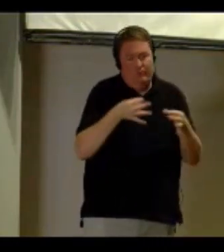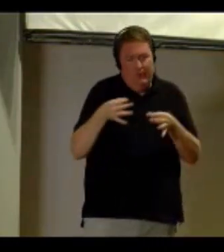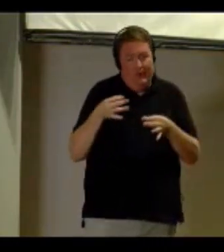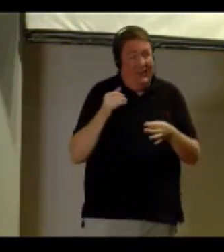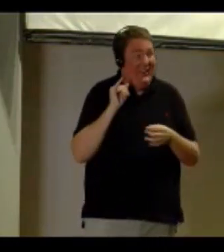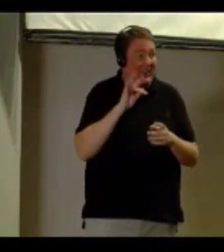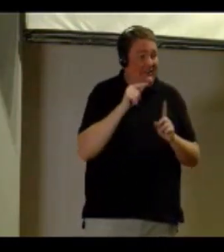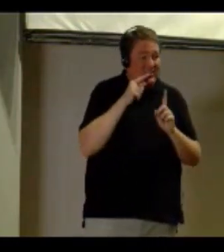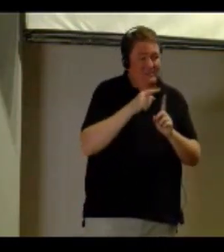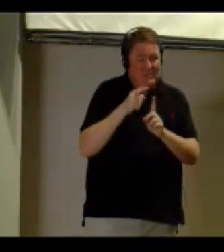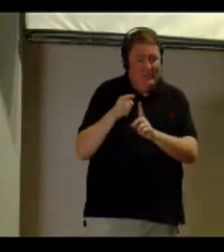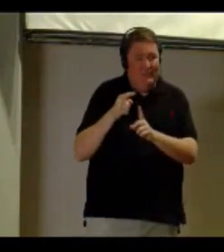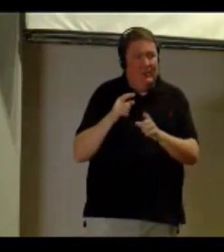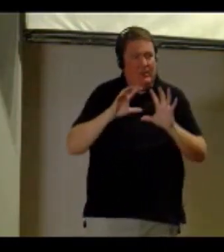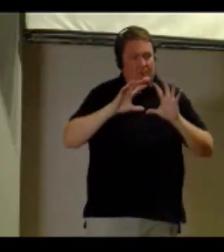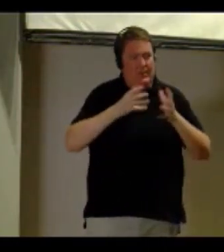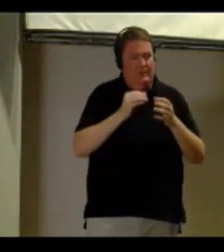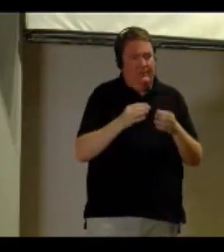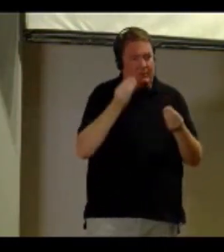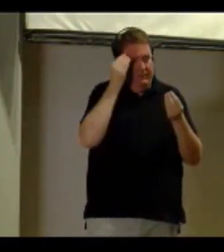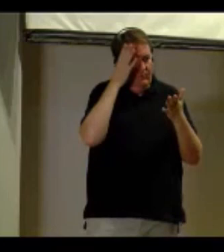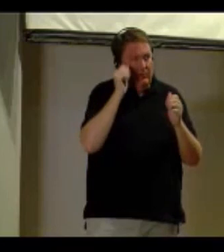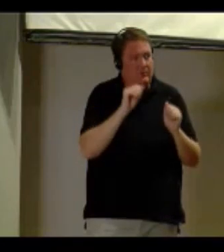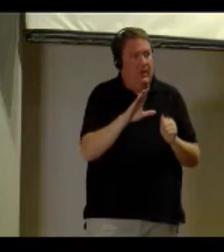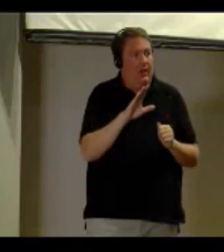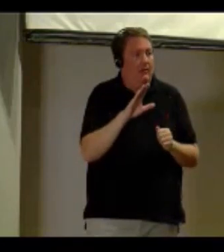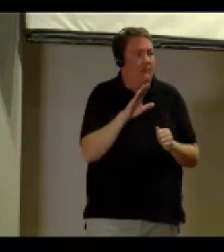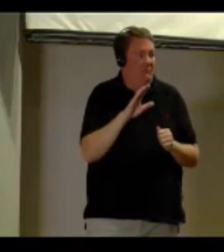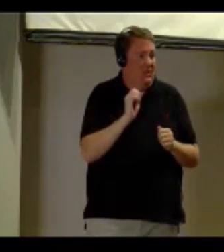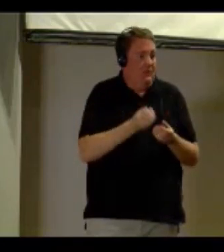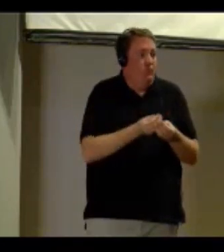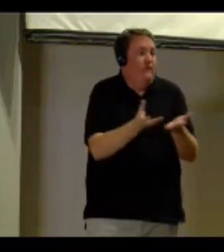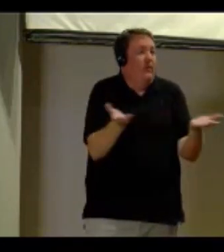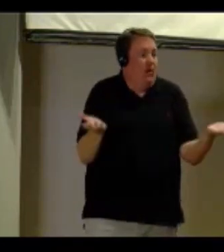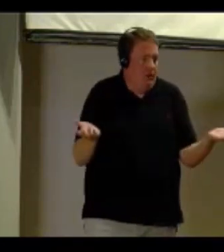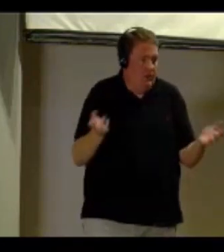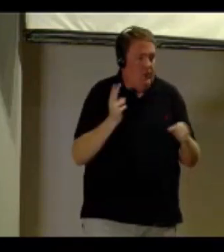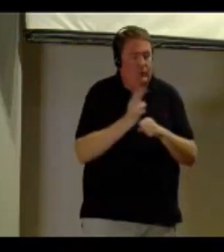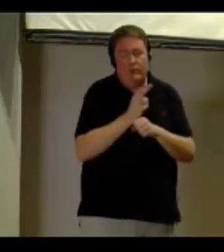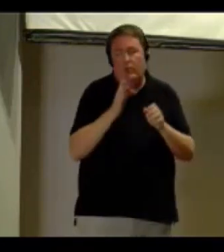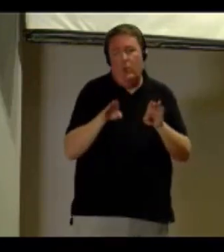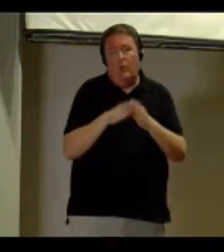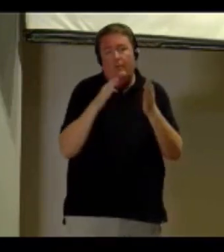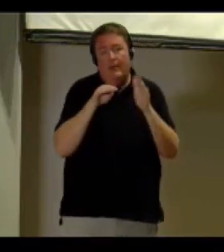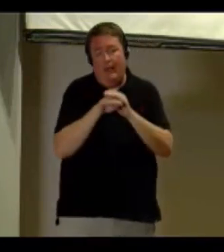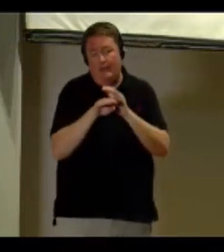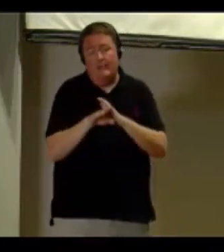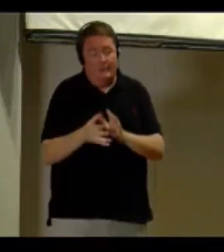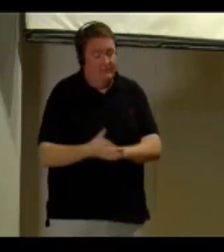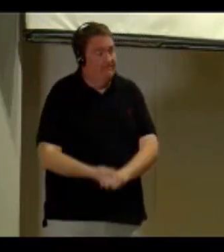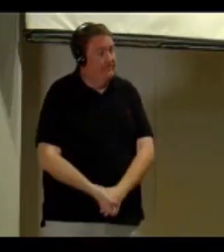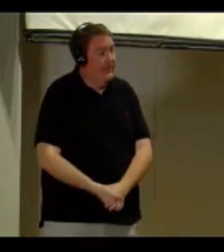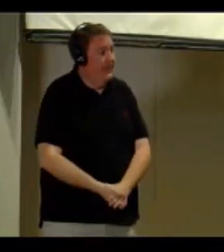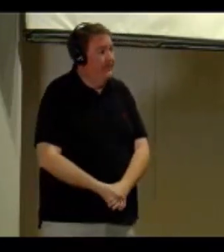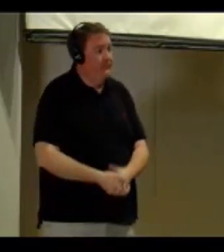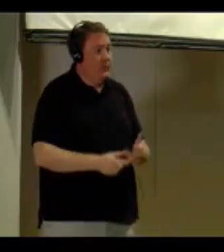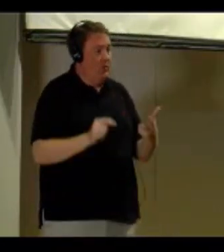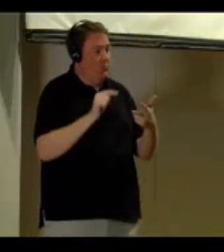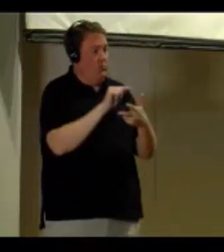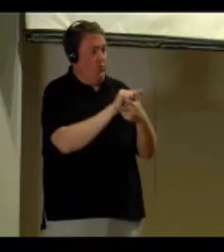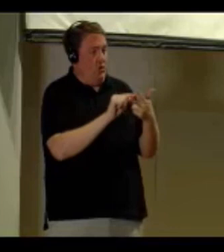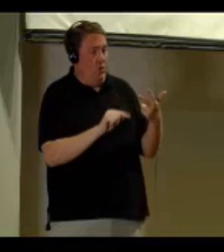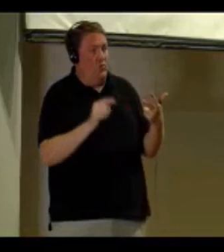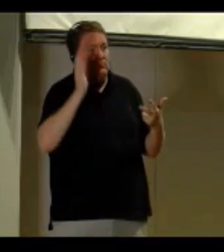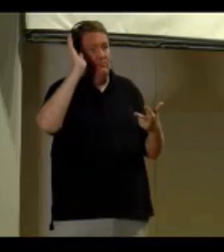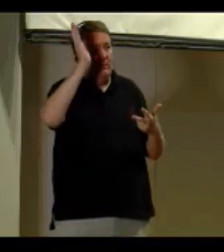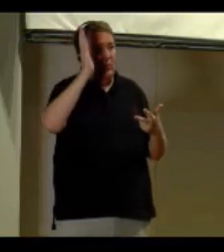whether particular sets of information can indeed be provided using open access parameters. Each of our discussants